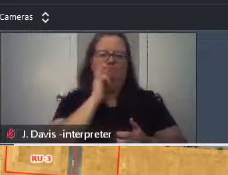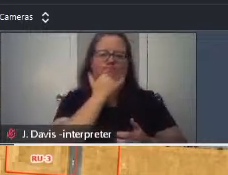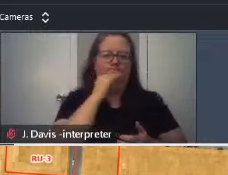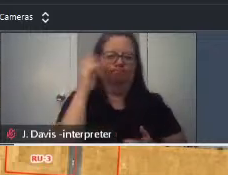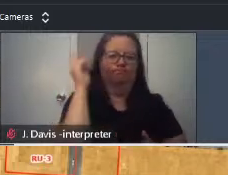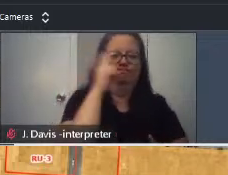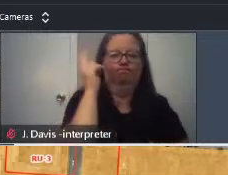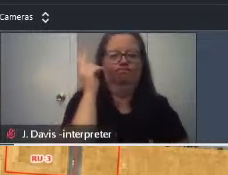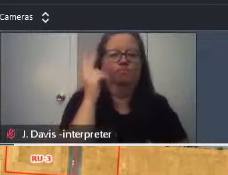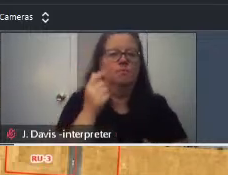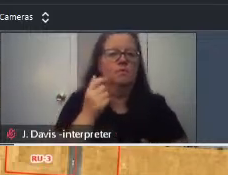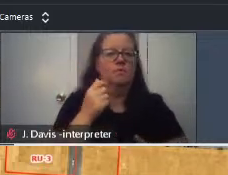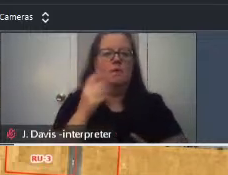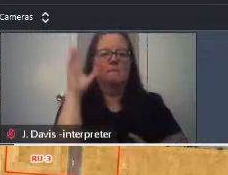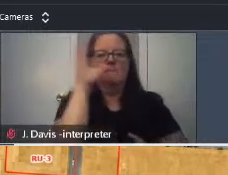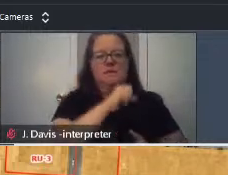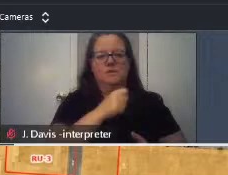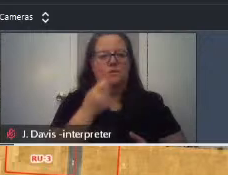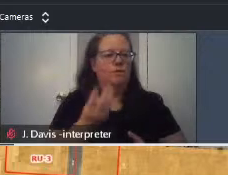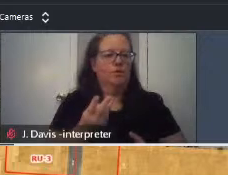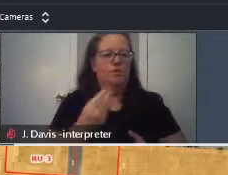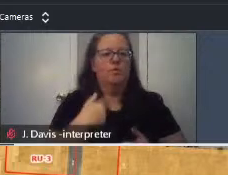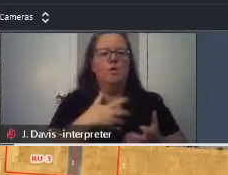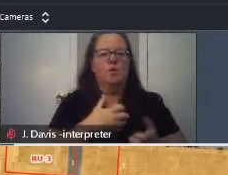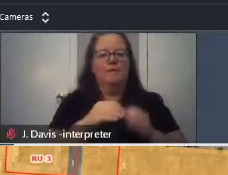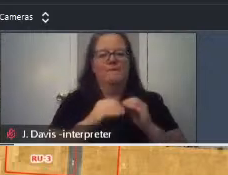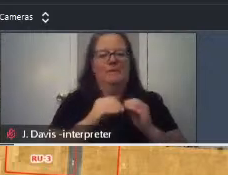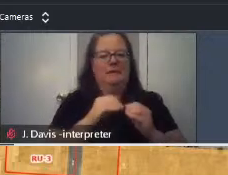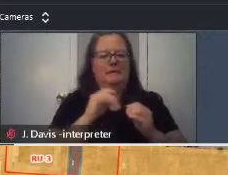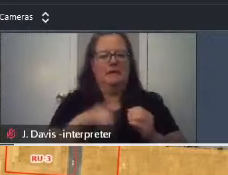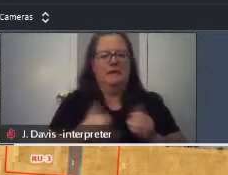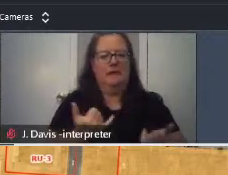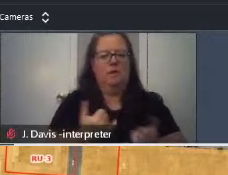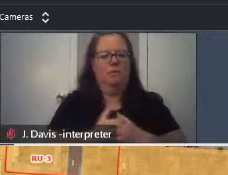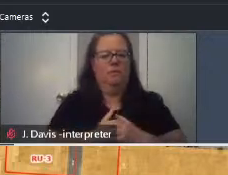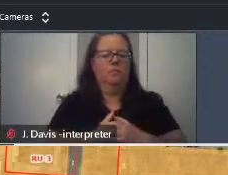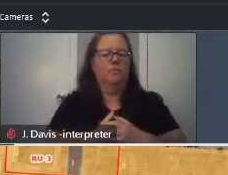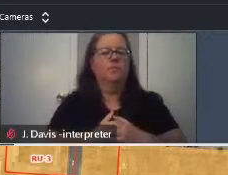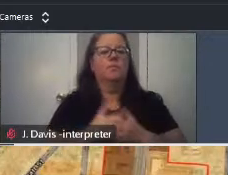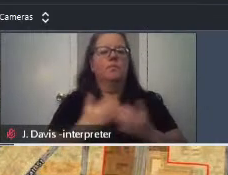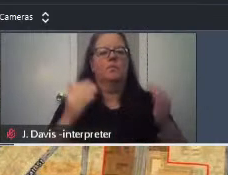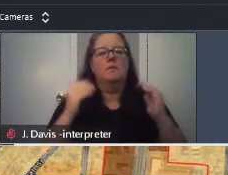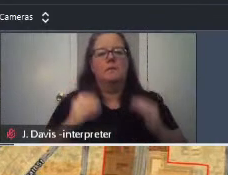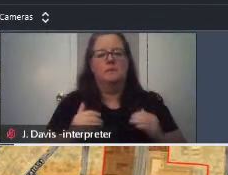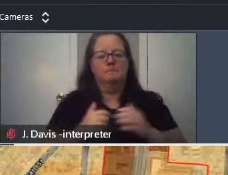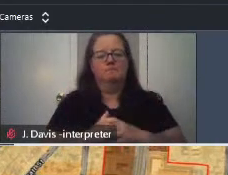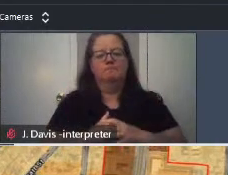a few areas, so we'd like to clean those up at this time. Next slide.